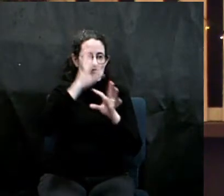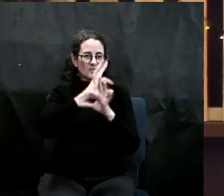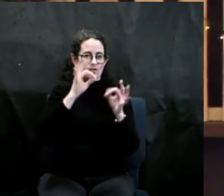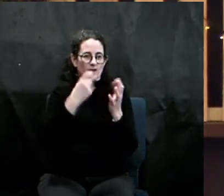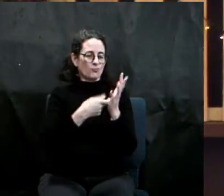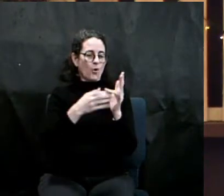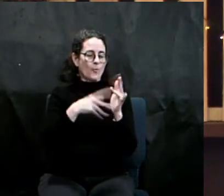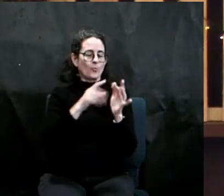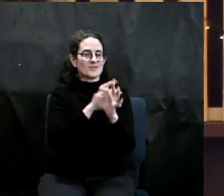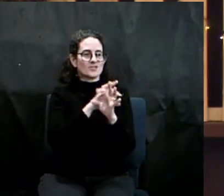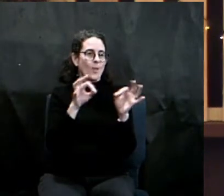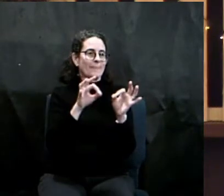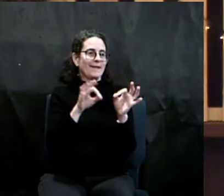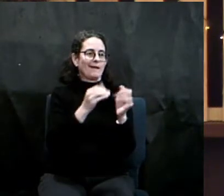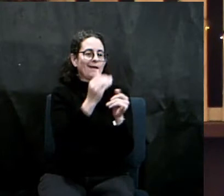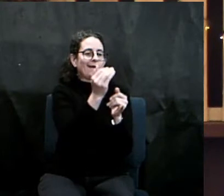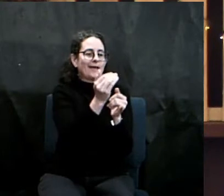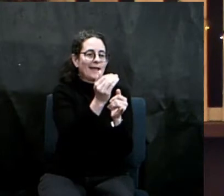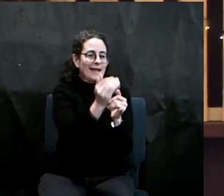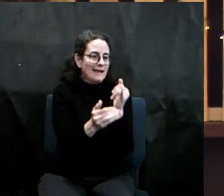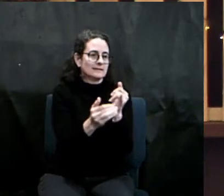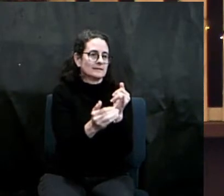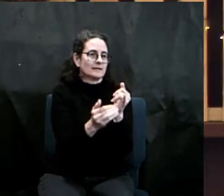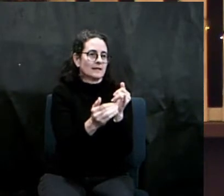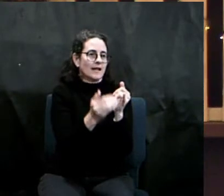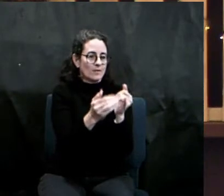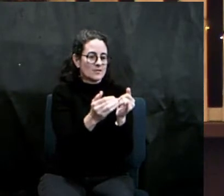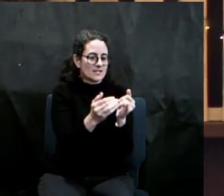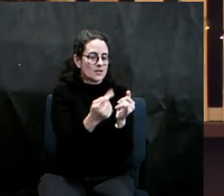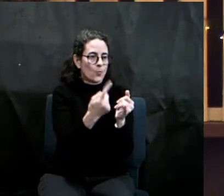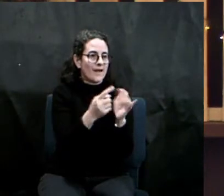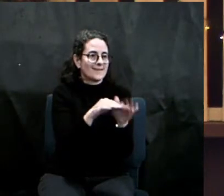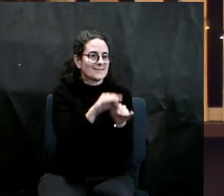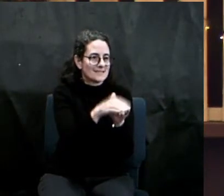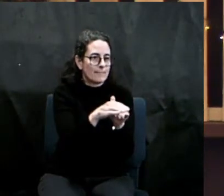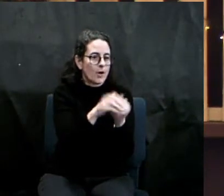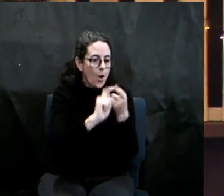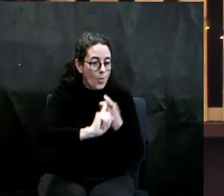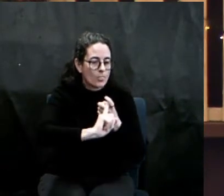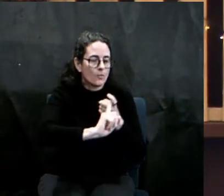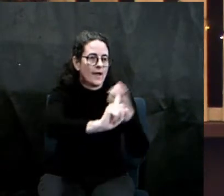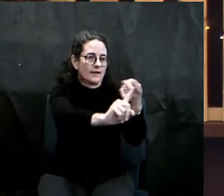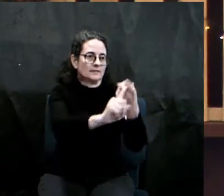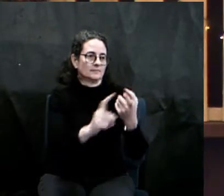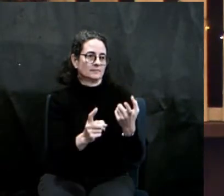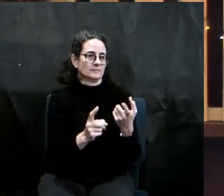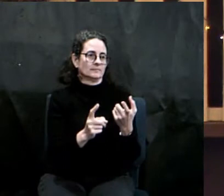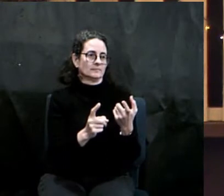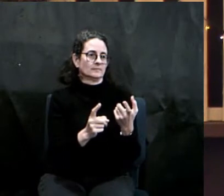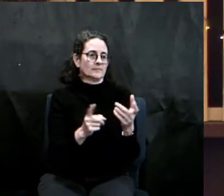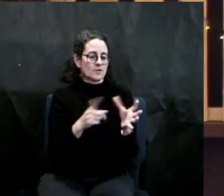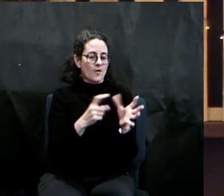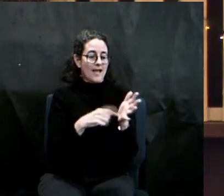stage on the way. The gospel was to continue spreading beyond Acts 28, and that, of